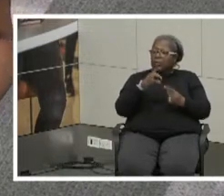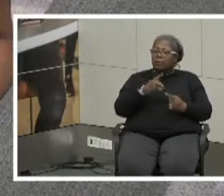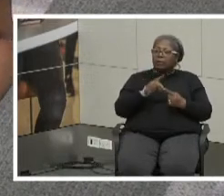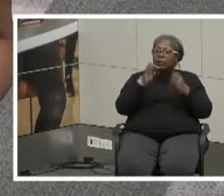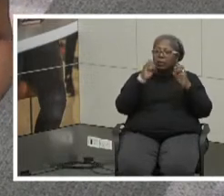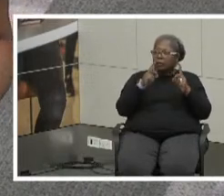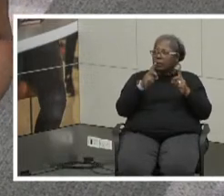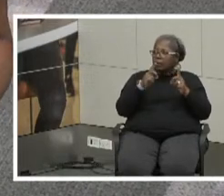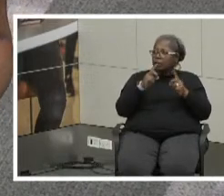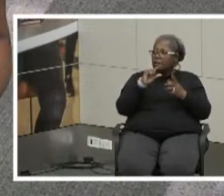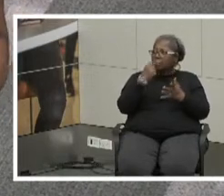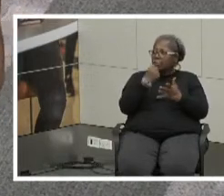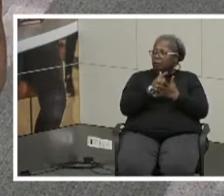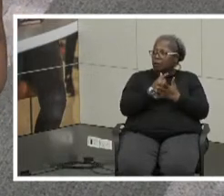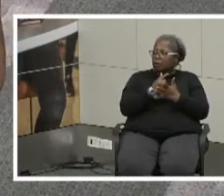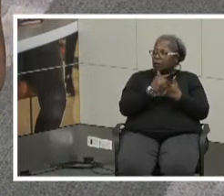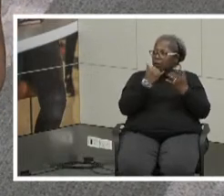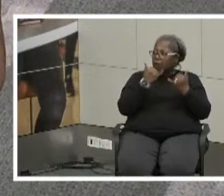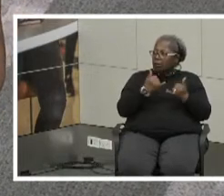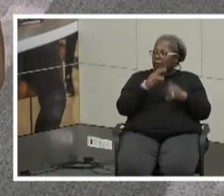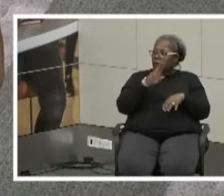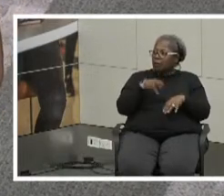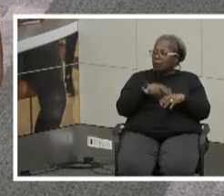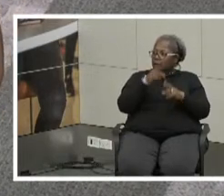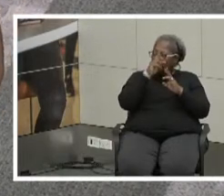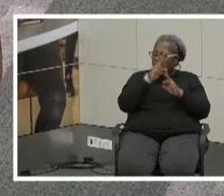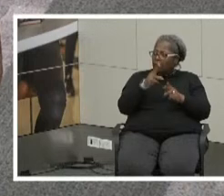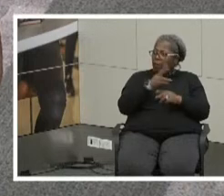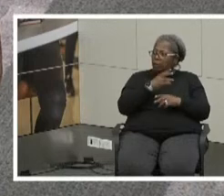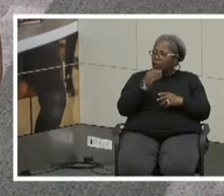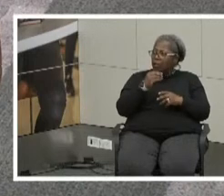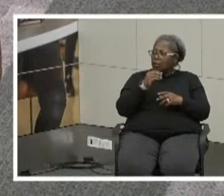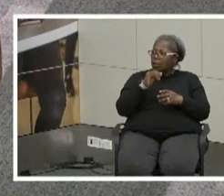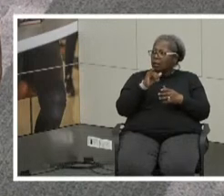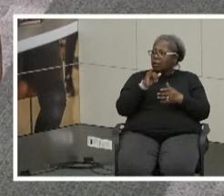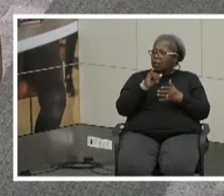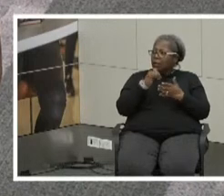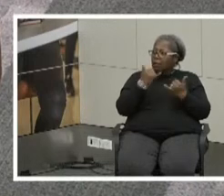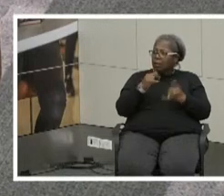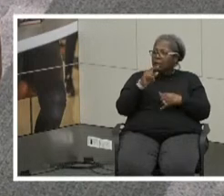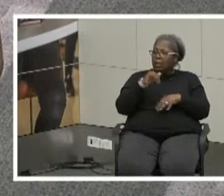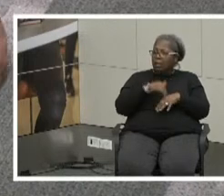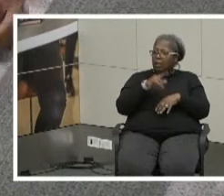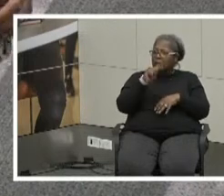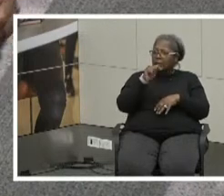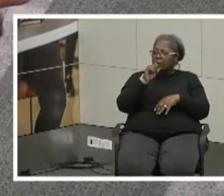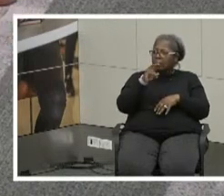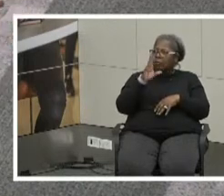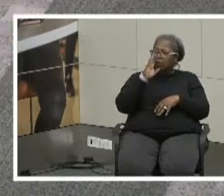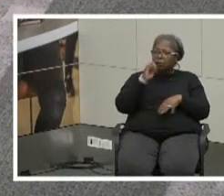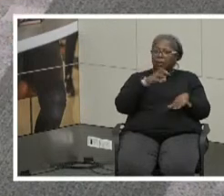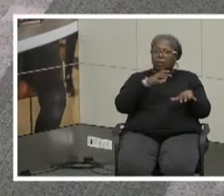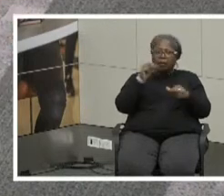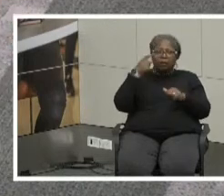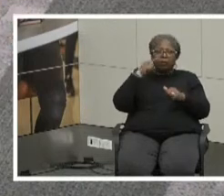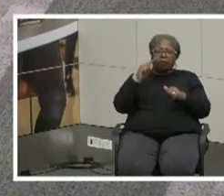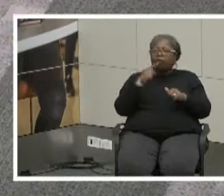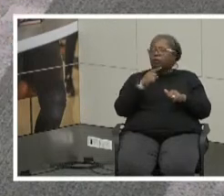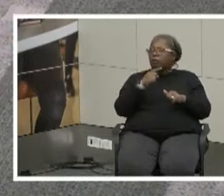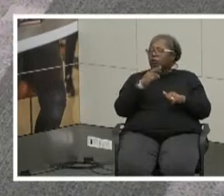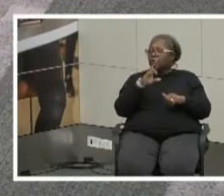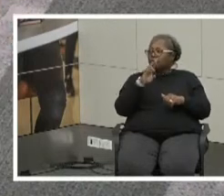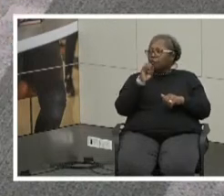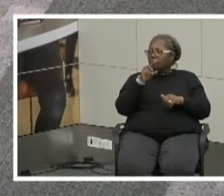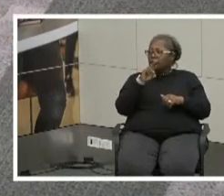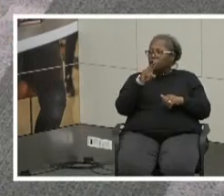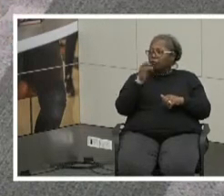ed graduated National H society and is at Texas Southern University and will be leaving for the reserve so I